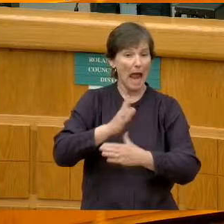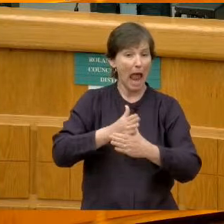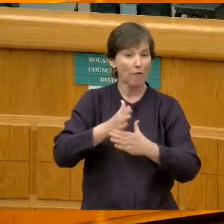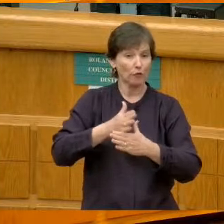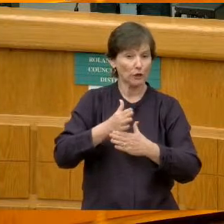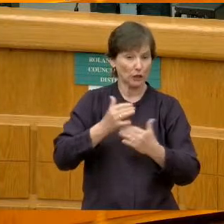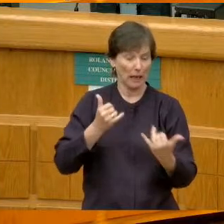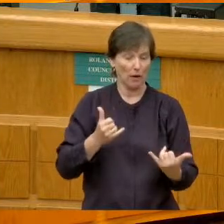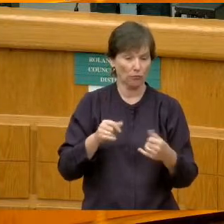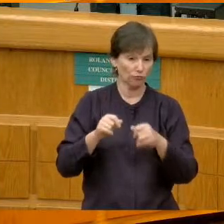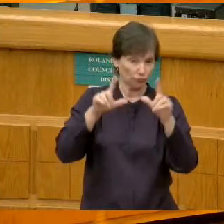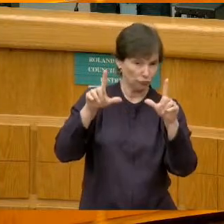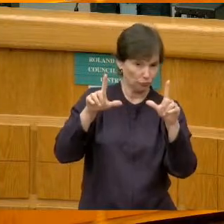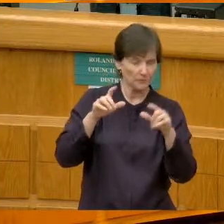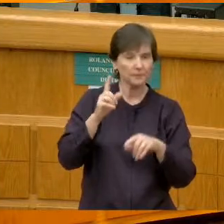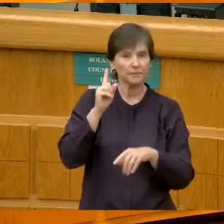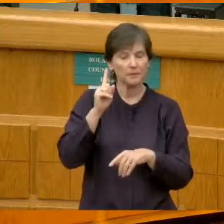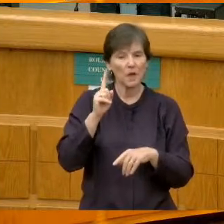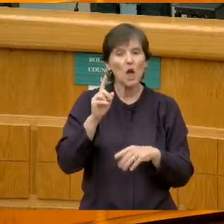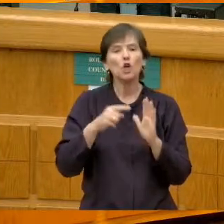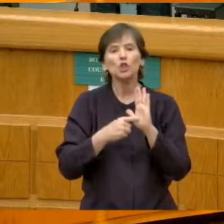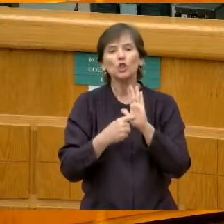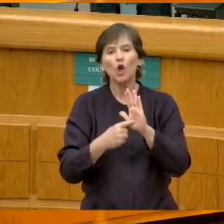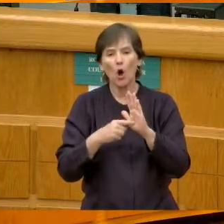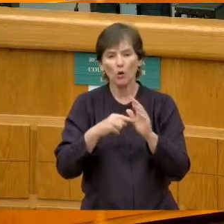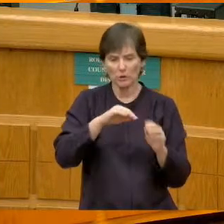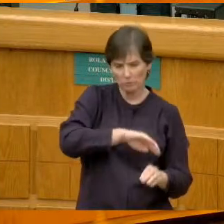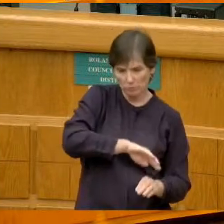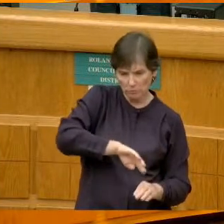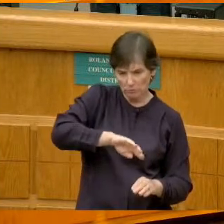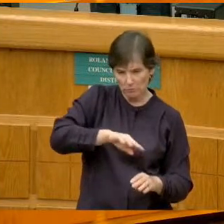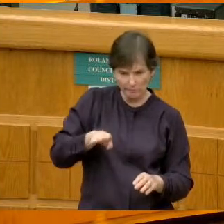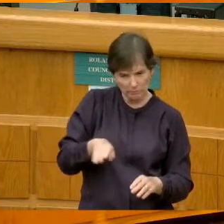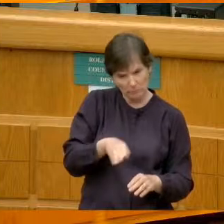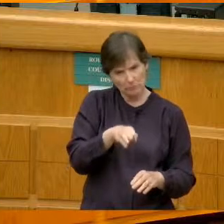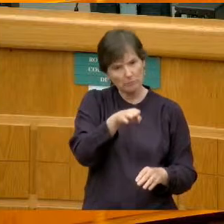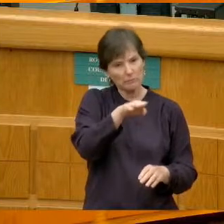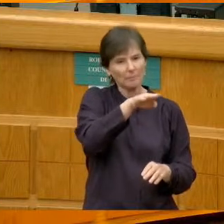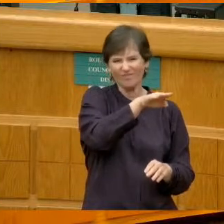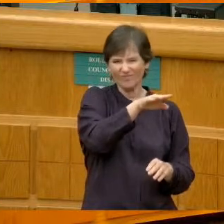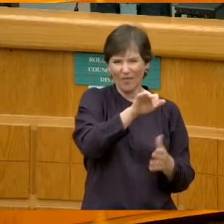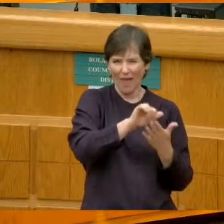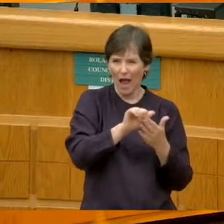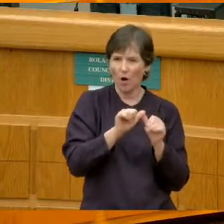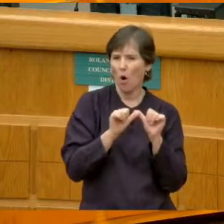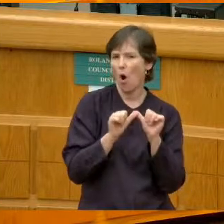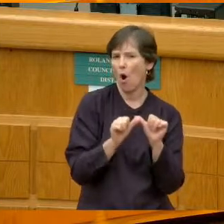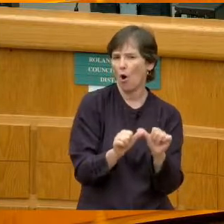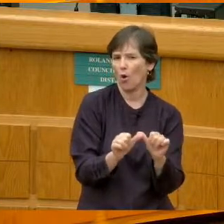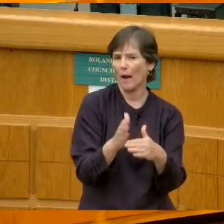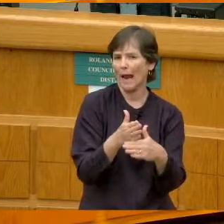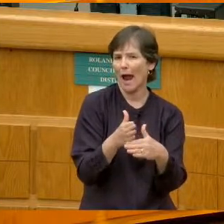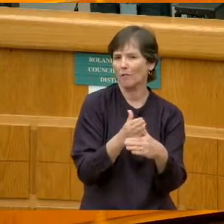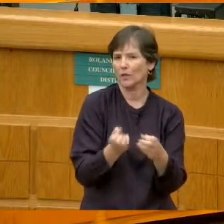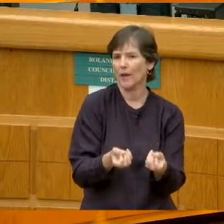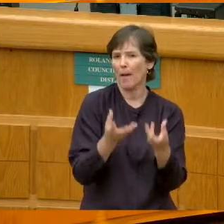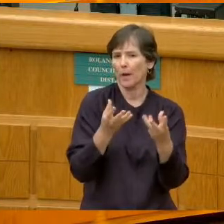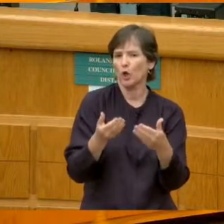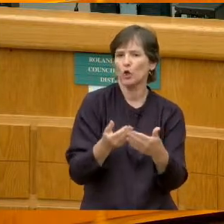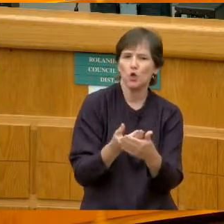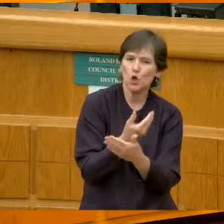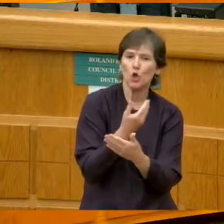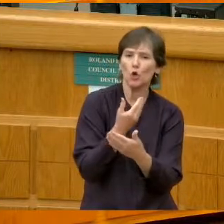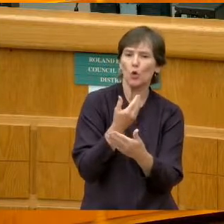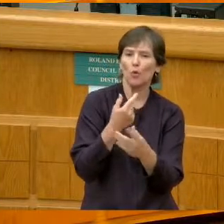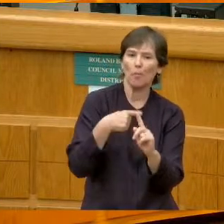This one shows our trend line, which is in the red. It shows a running average of number of new cases. And